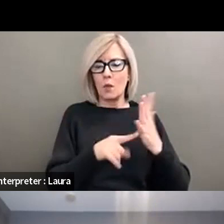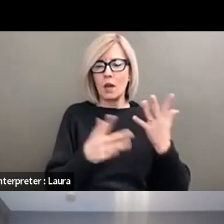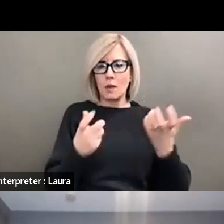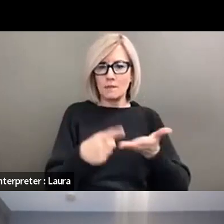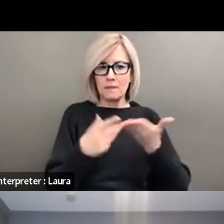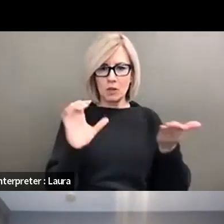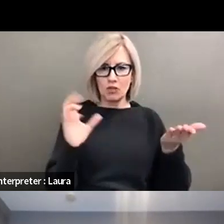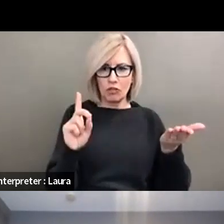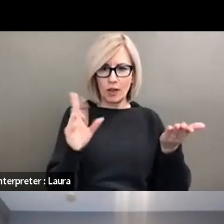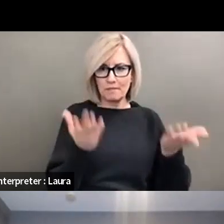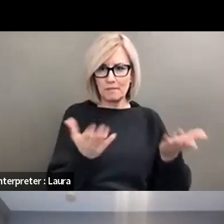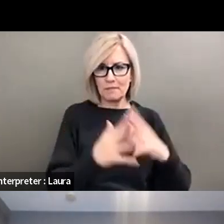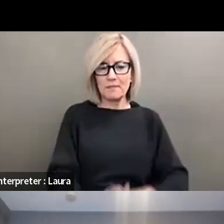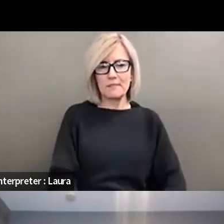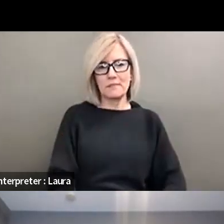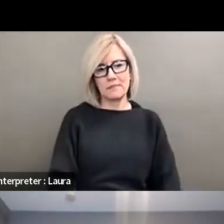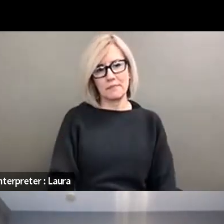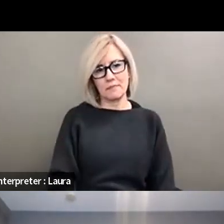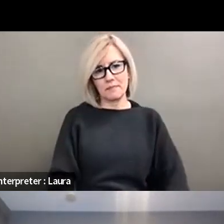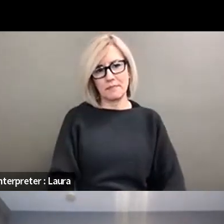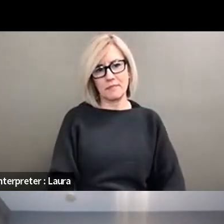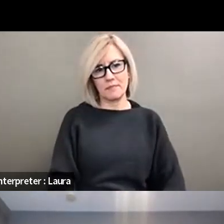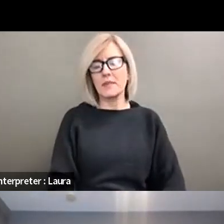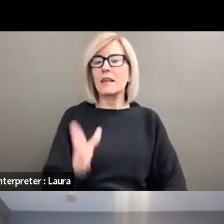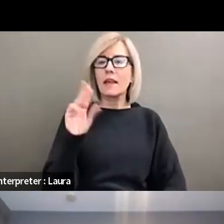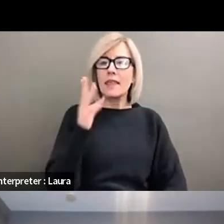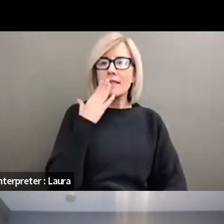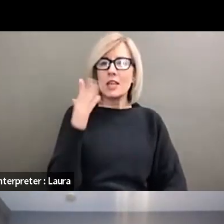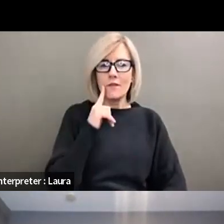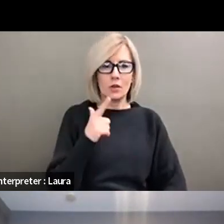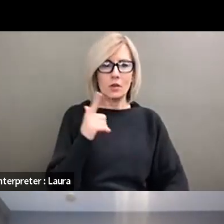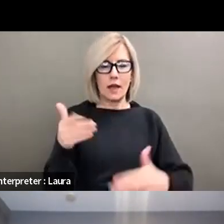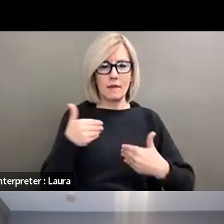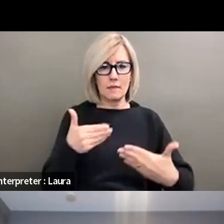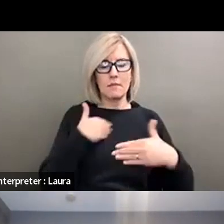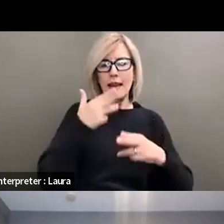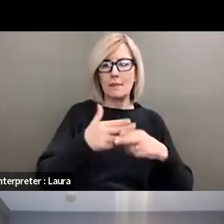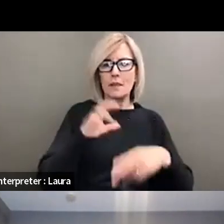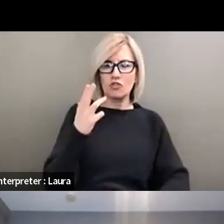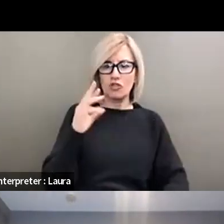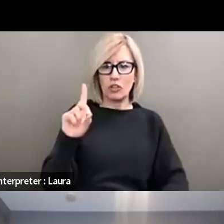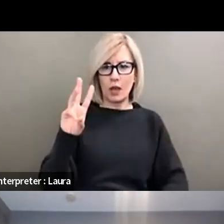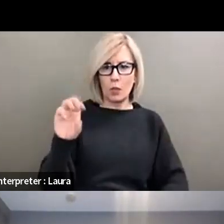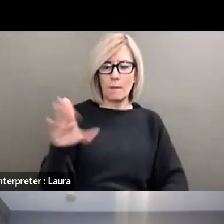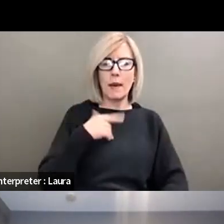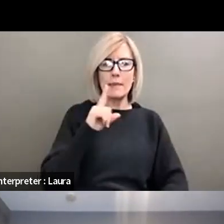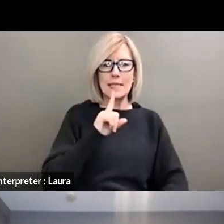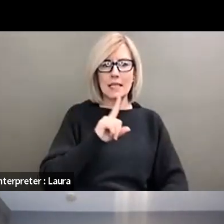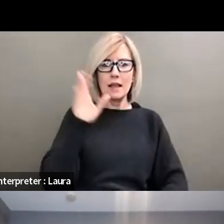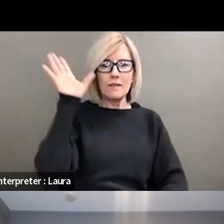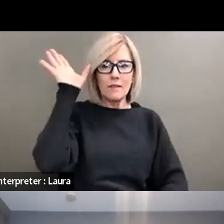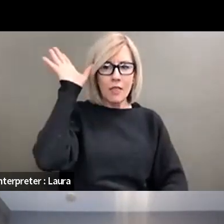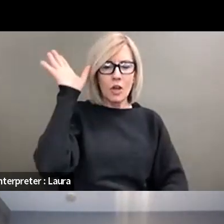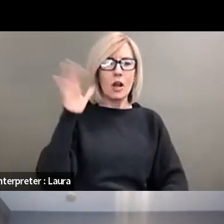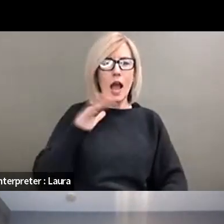Chad, go ahead. Thank you for joining us today. No, thanks for having me. My name is Chad Webb. I'm a single father. I